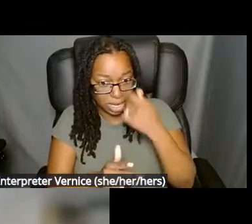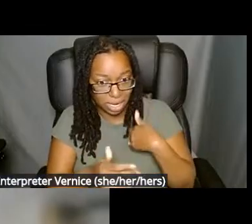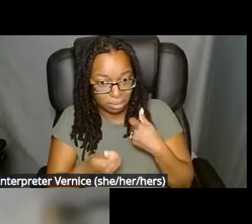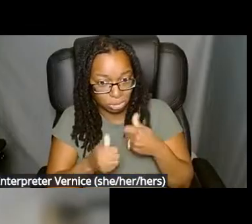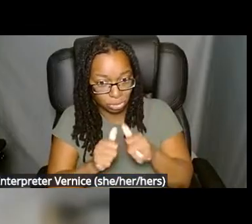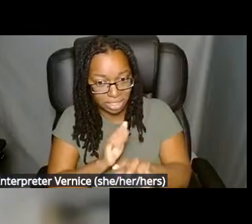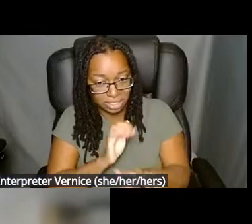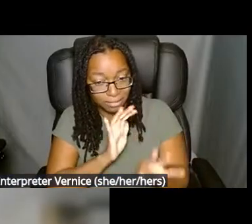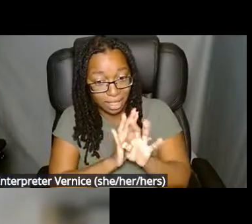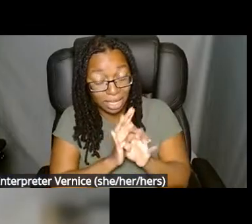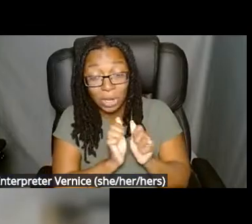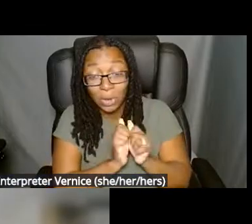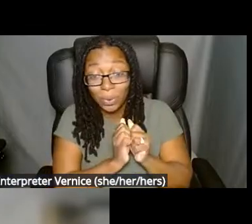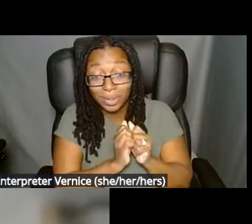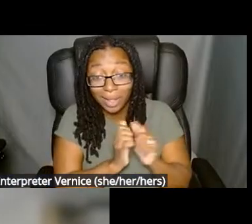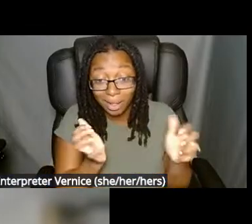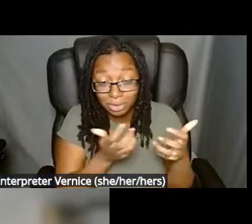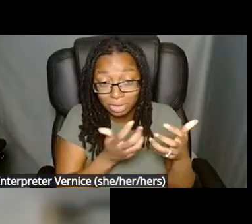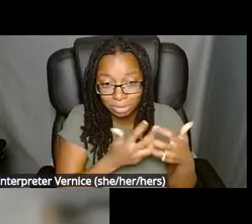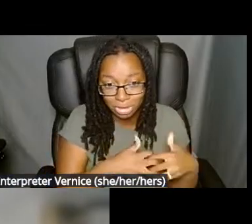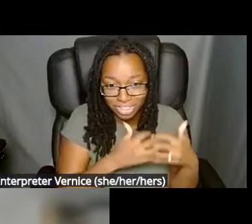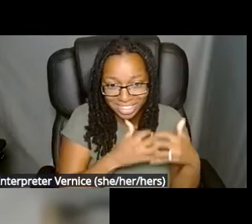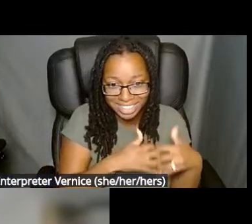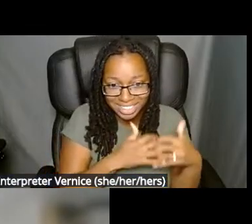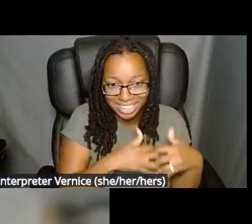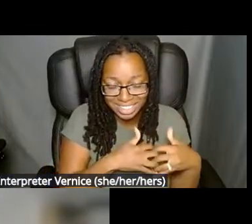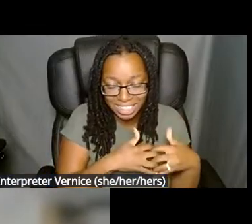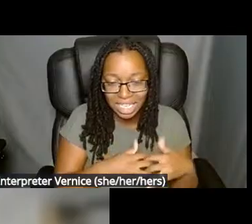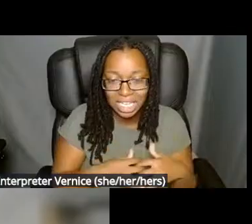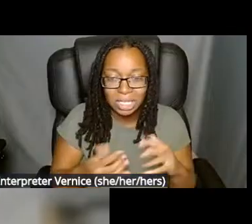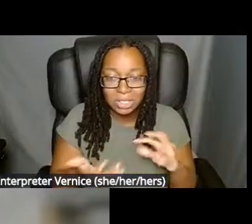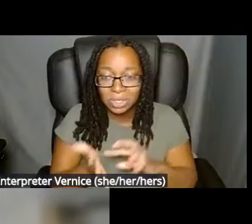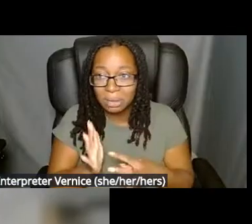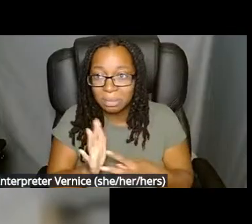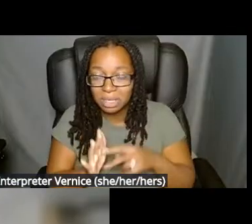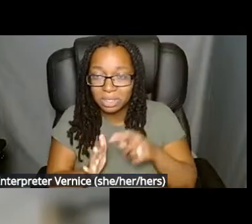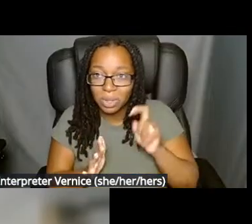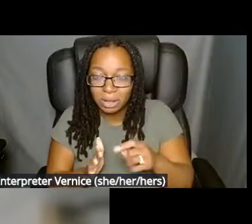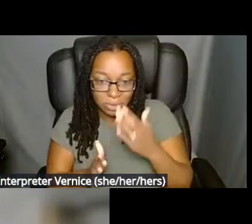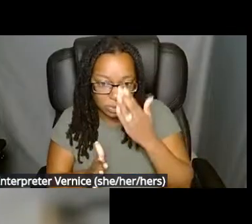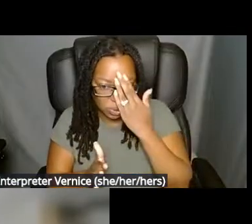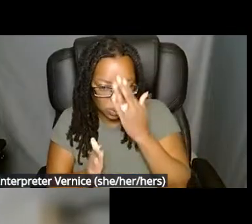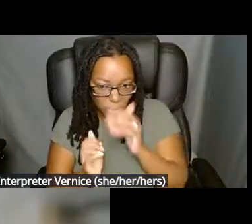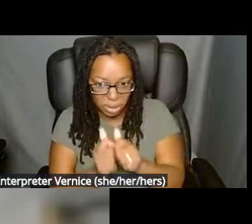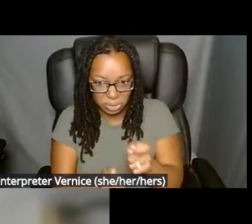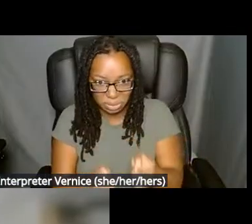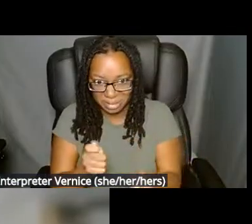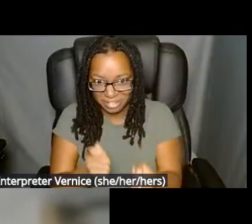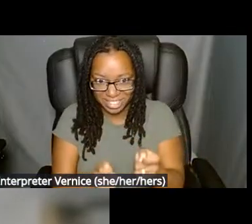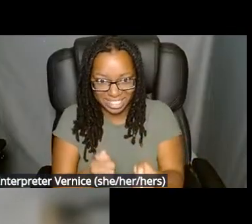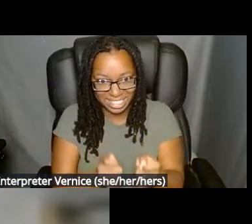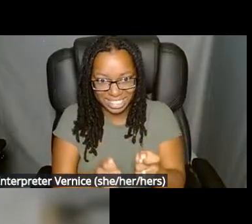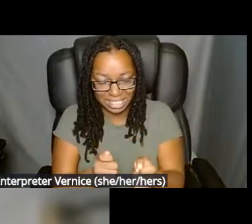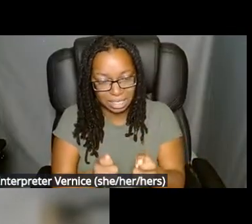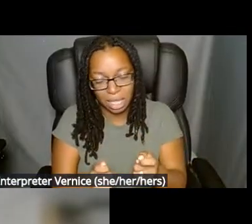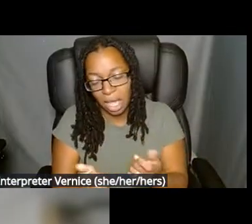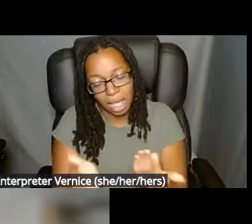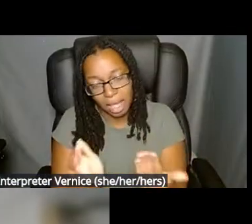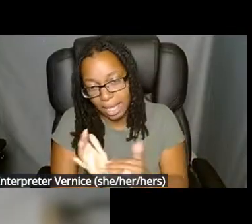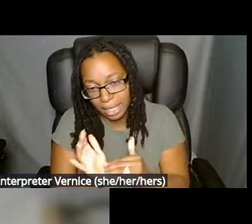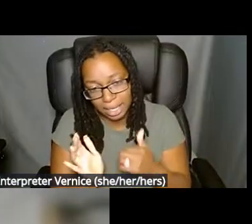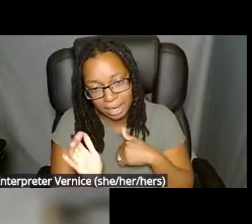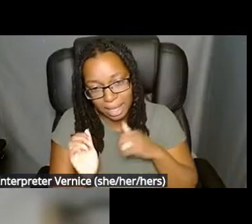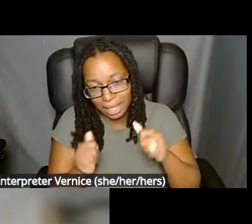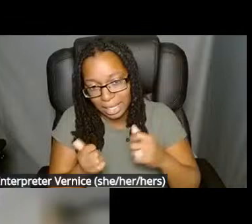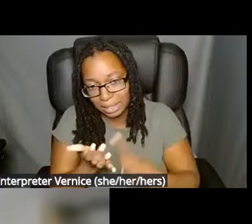without a robot. So being able to improvise, and I can't even I can speak on this forever. Another